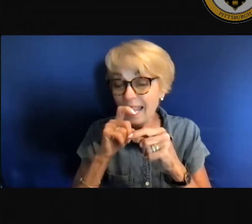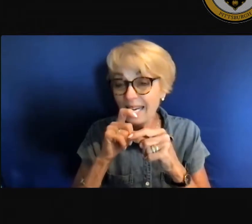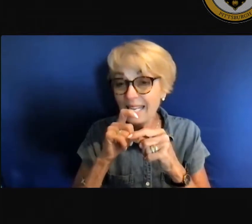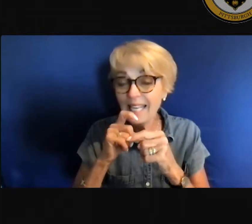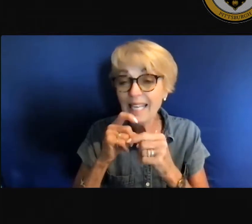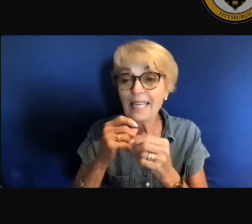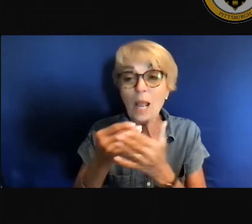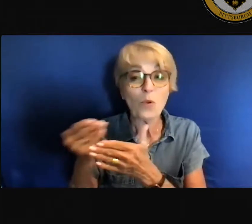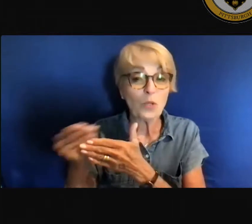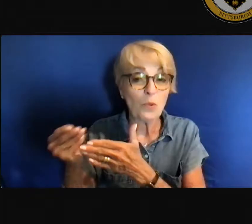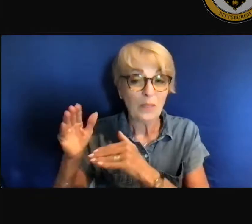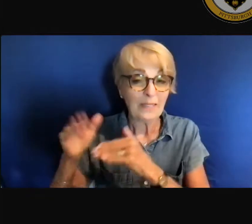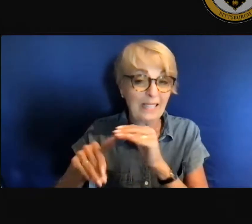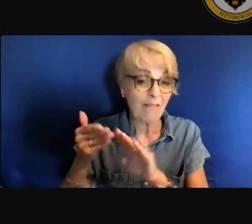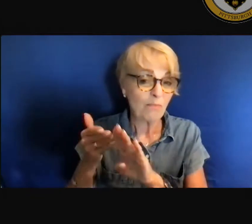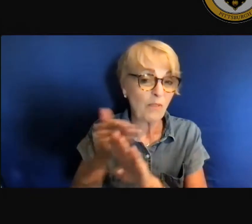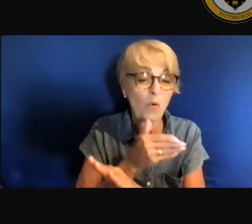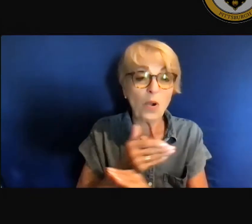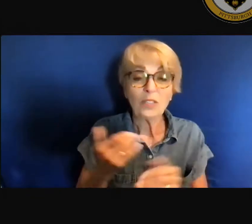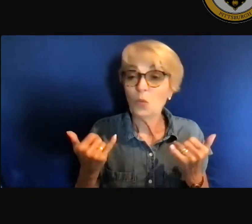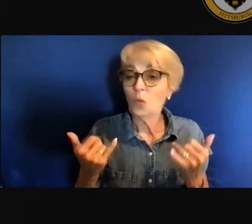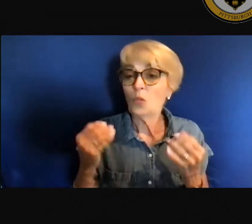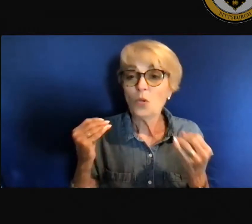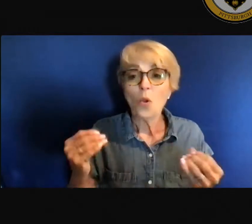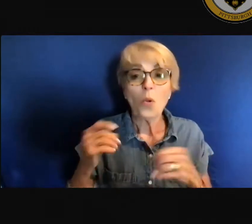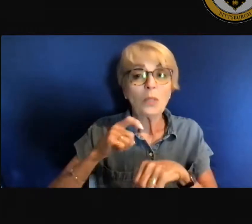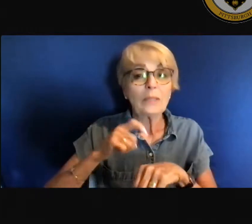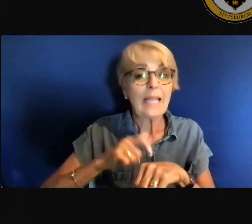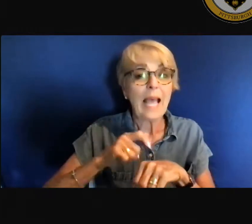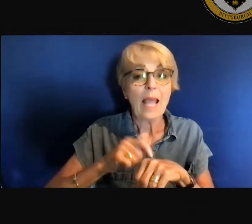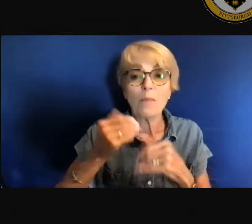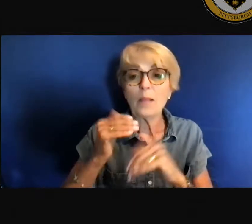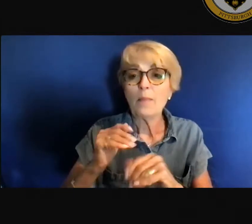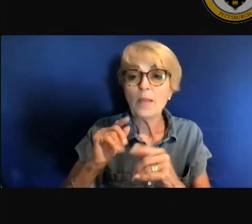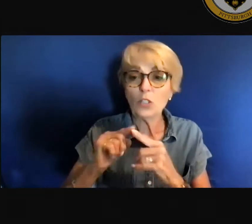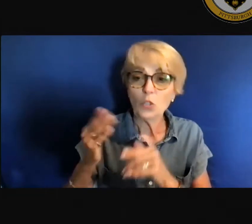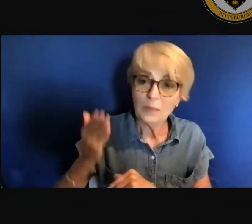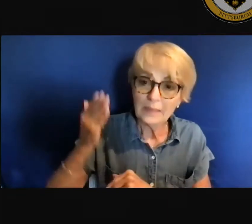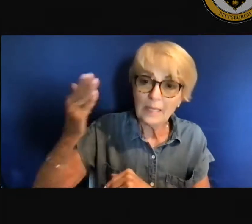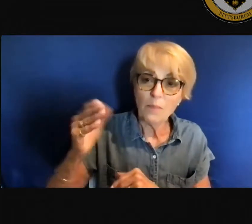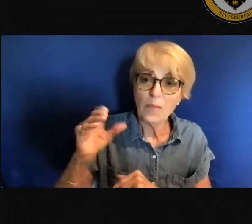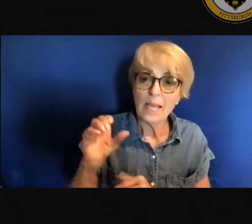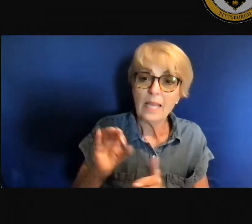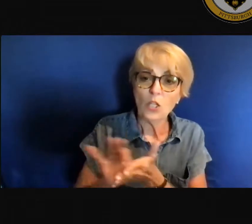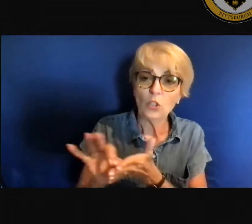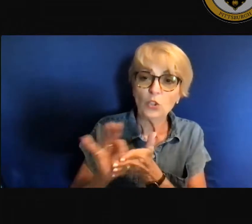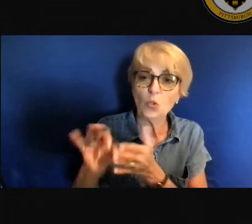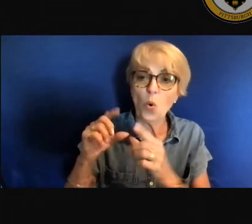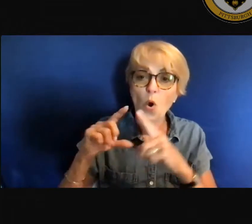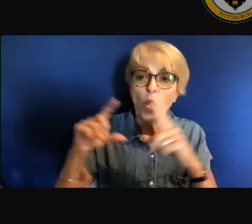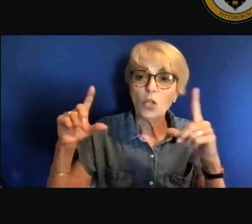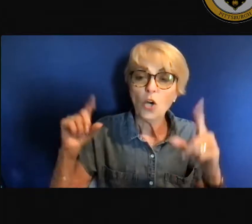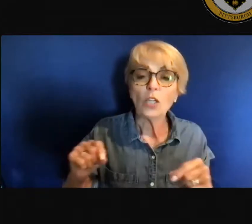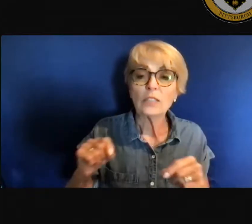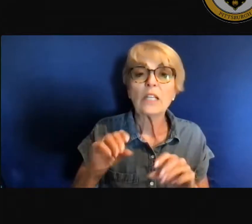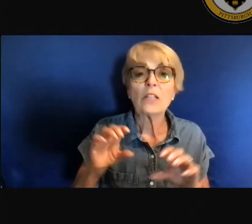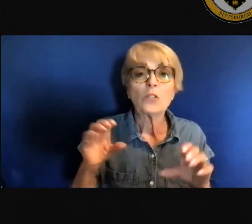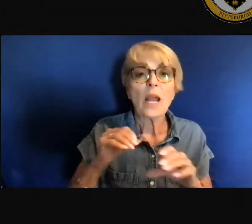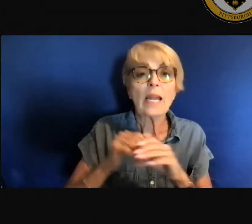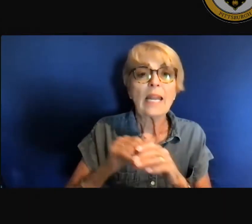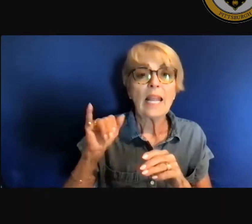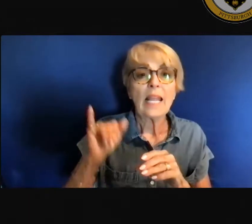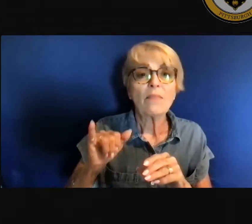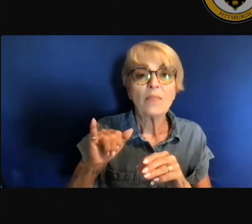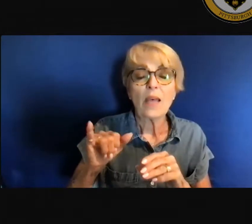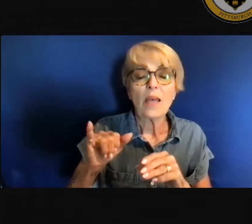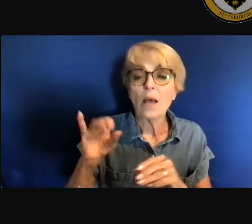currently there's not a set time limit for submitting scorecards. They are now done in the OpenGov system directly, so they are